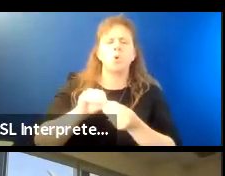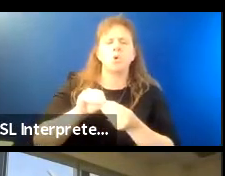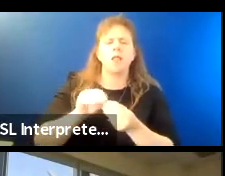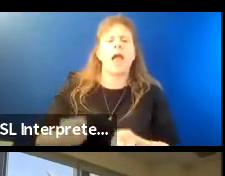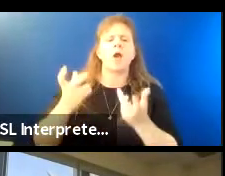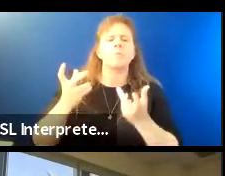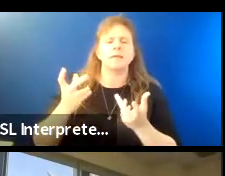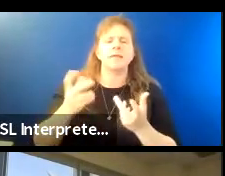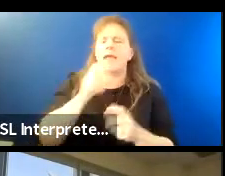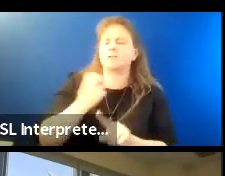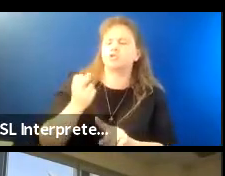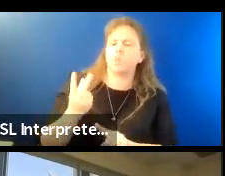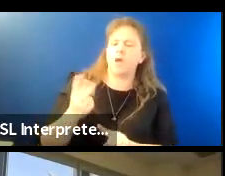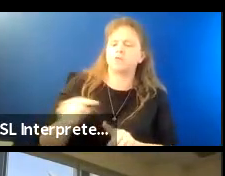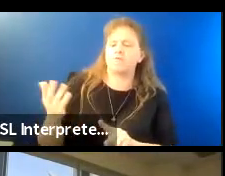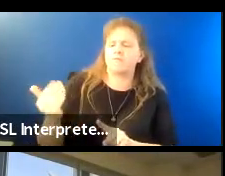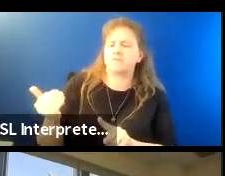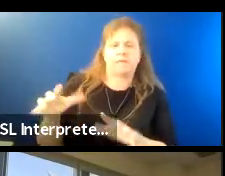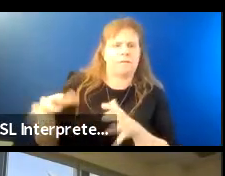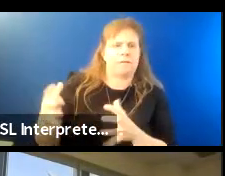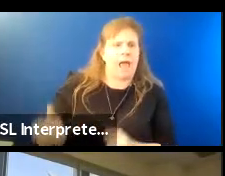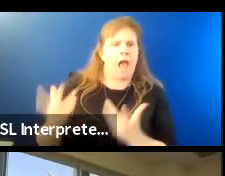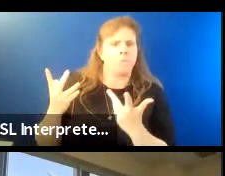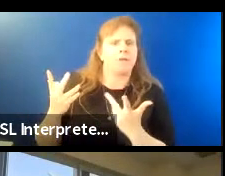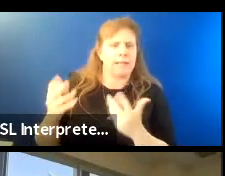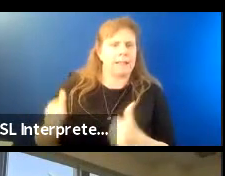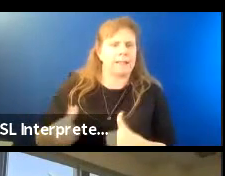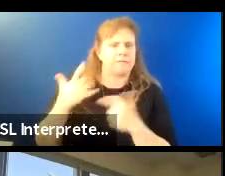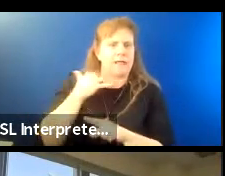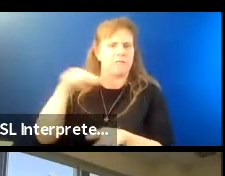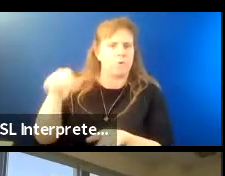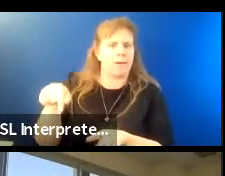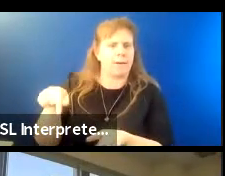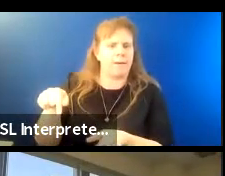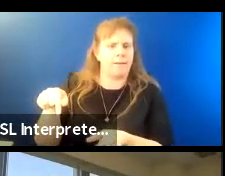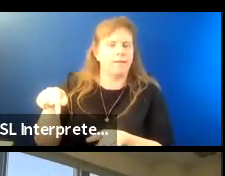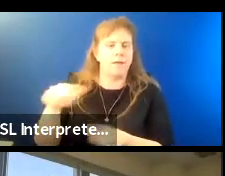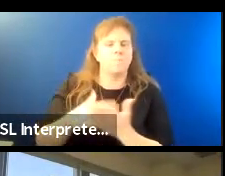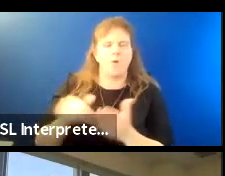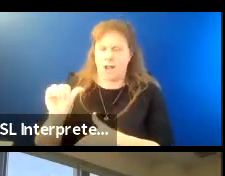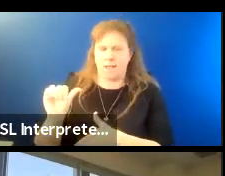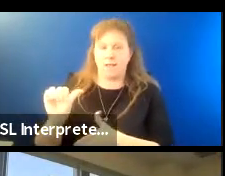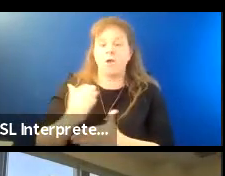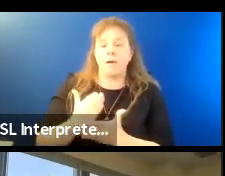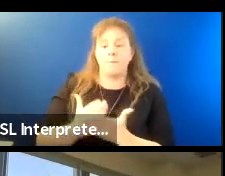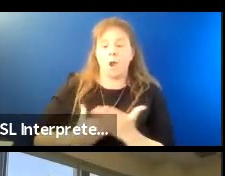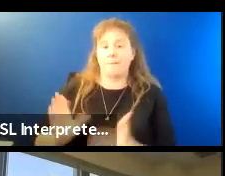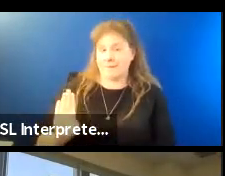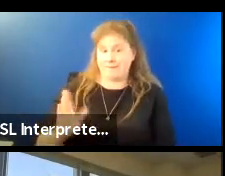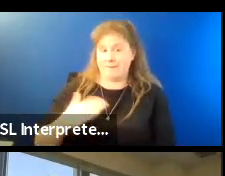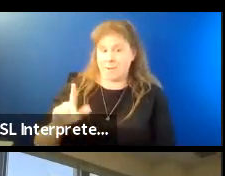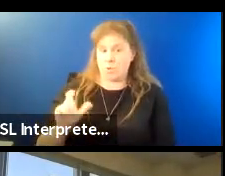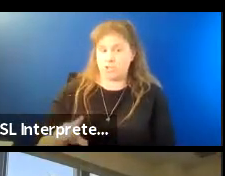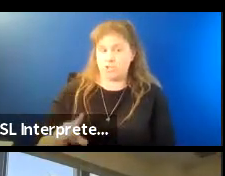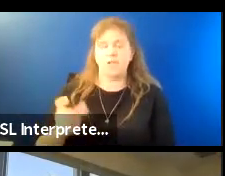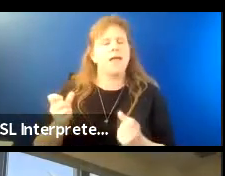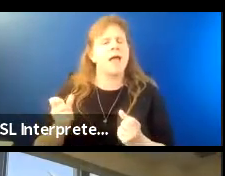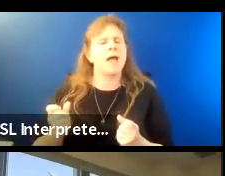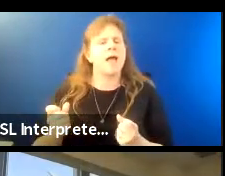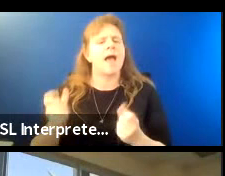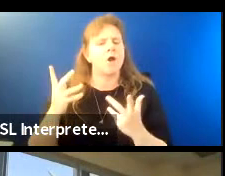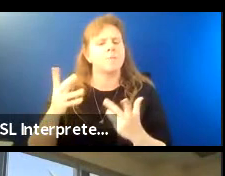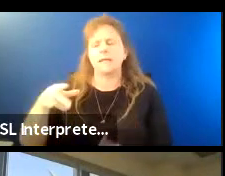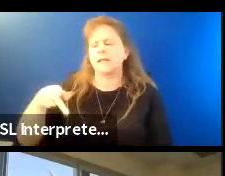to 15-year-olds in California? That's part A of the question. And part 2 of the question is, how many doses of Pfizer are